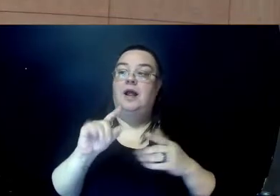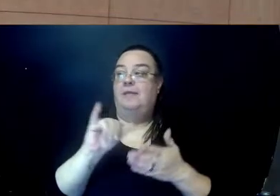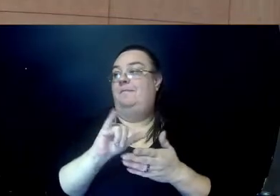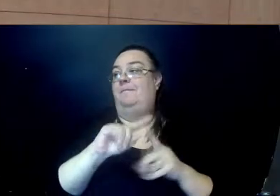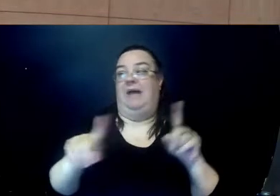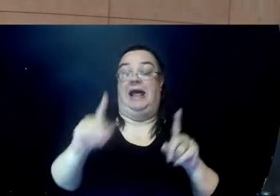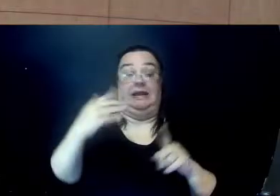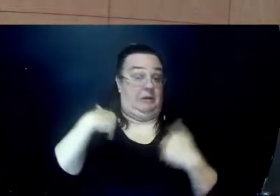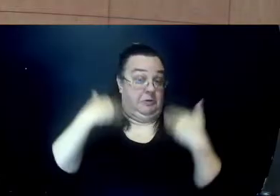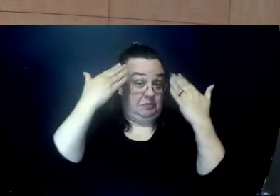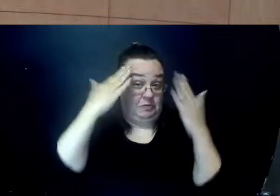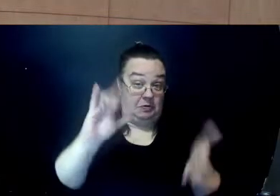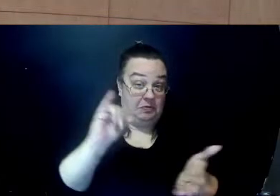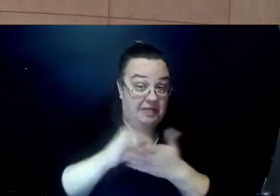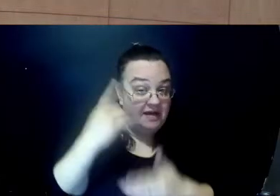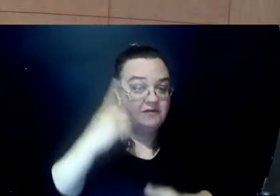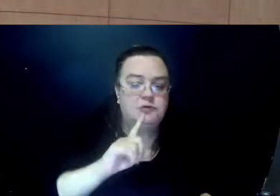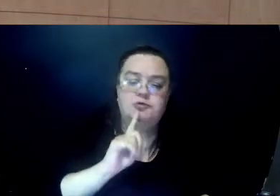that for sure.